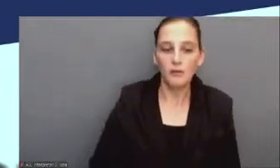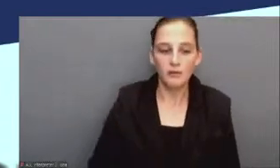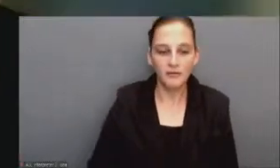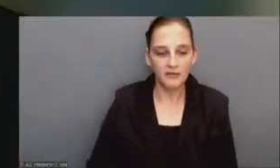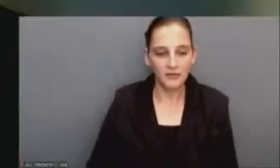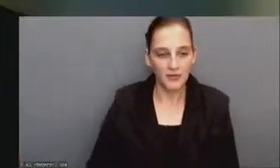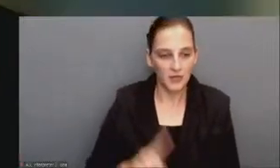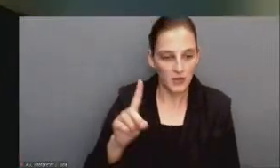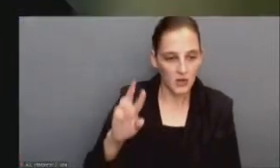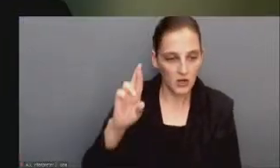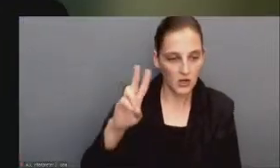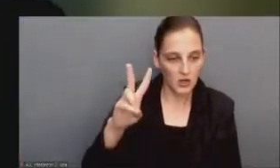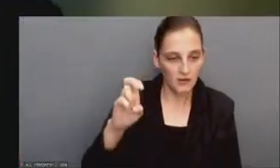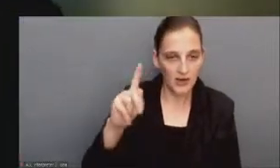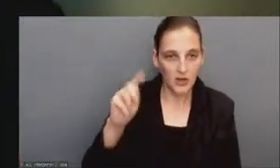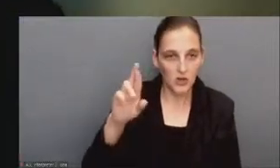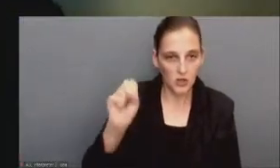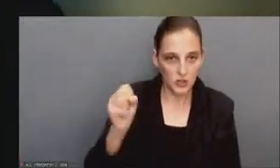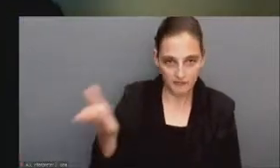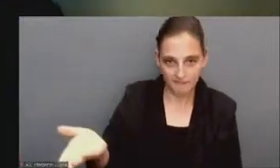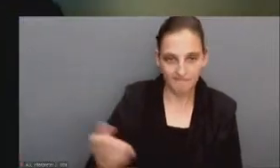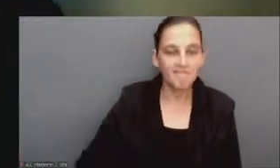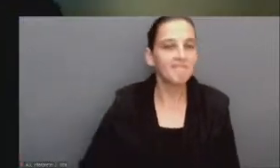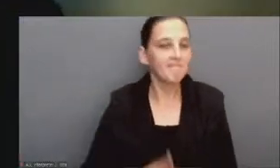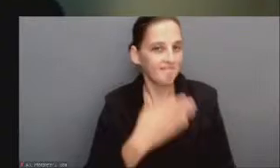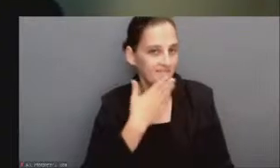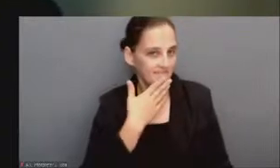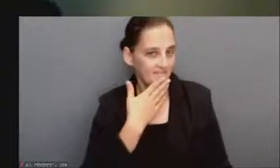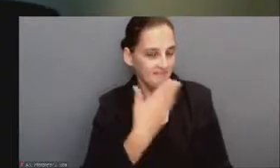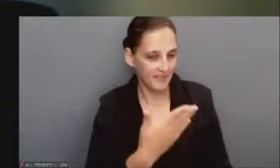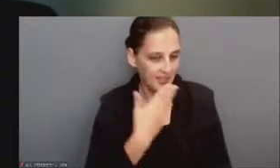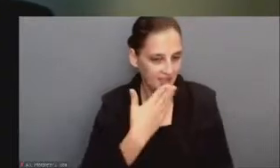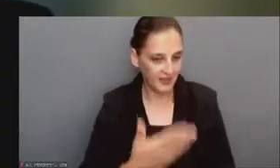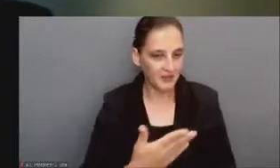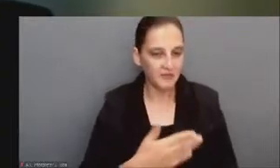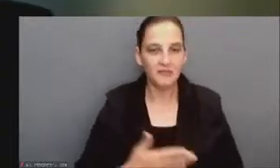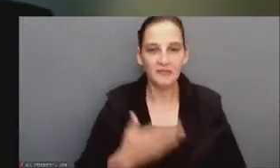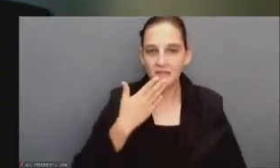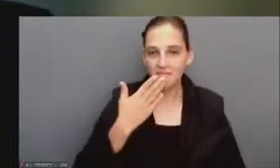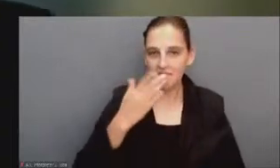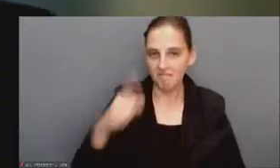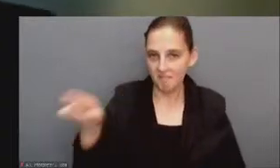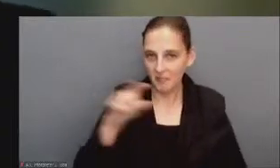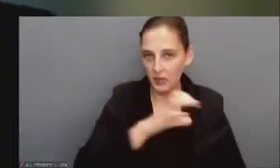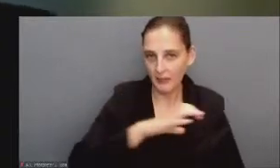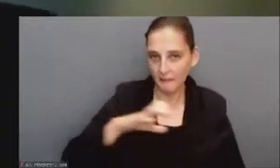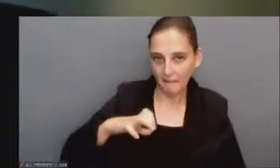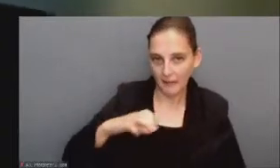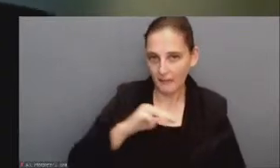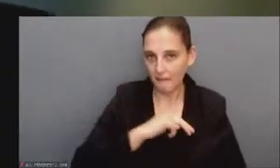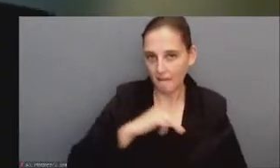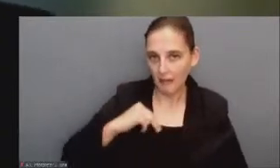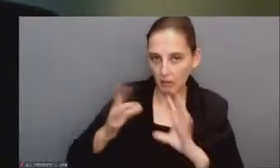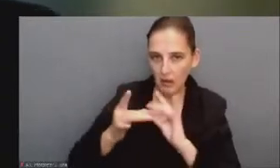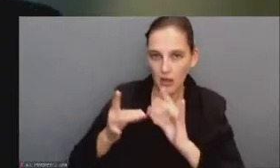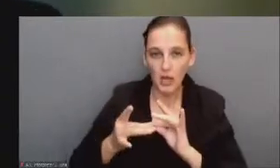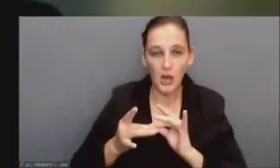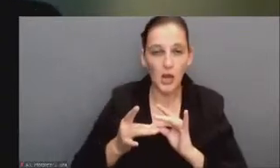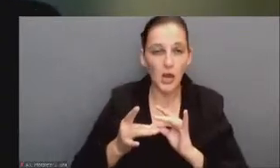Dr. Venters. Thank you, Dr. Okay. Sutherland, Yes. and thank you to the other subcommittee members. I just wanted to underscore how